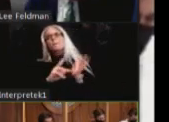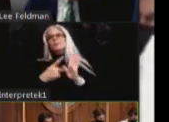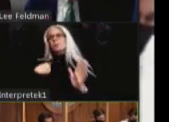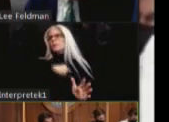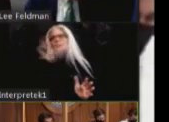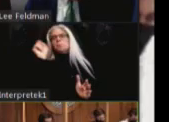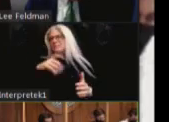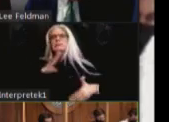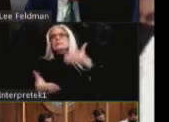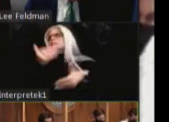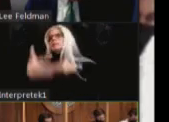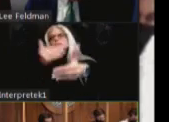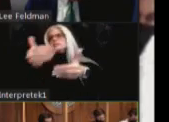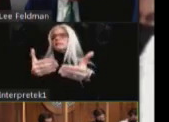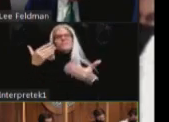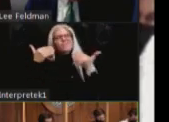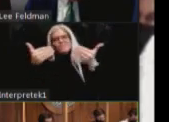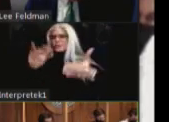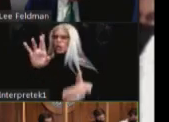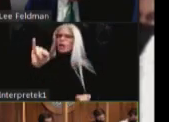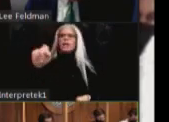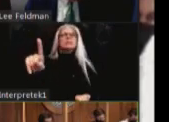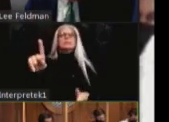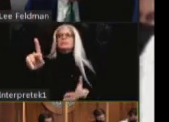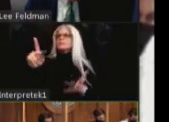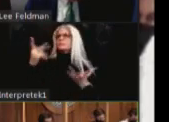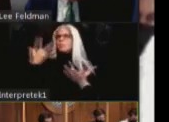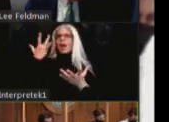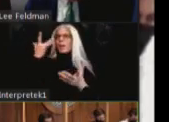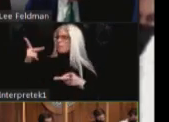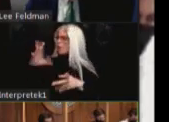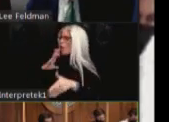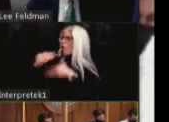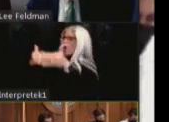risk extinguishing that with